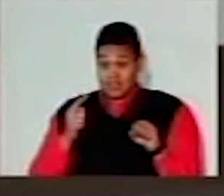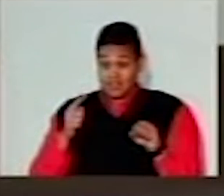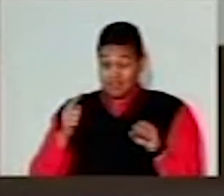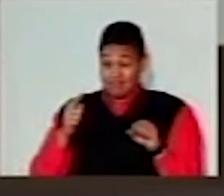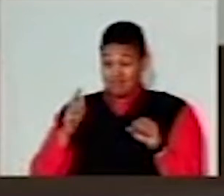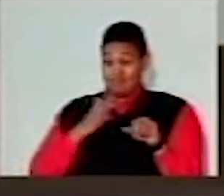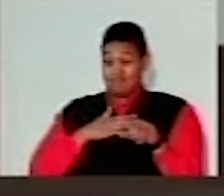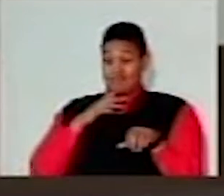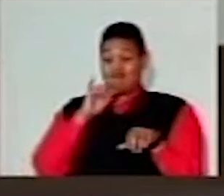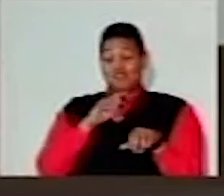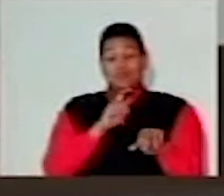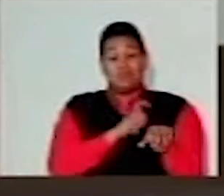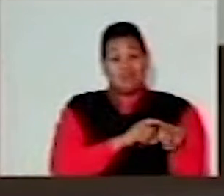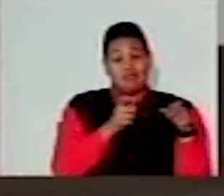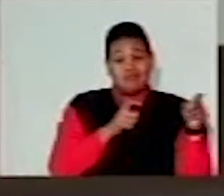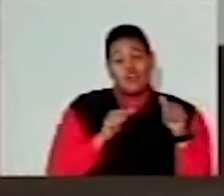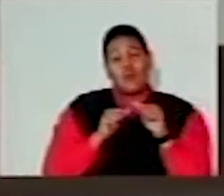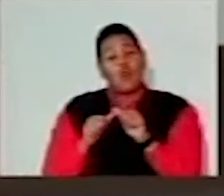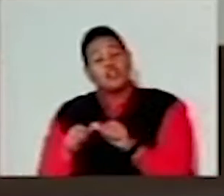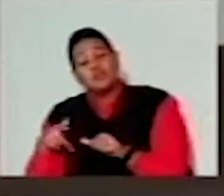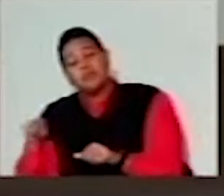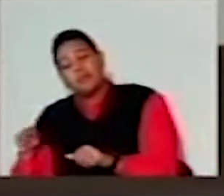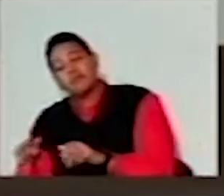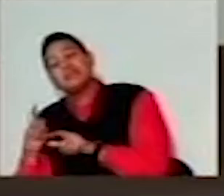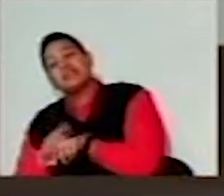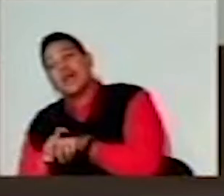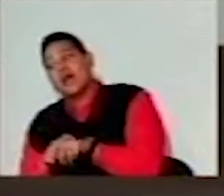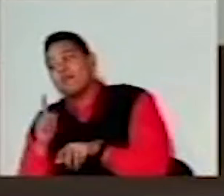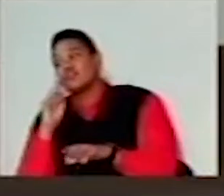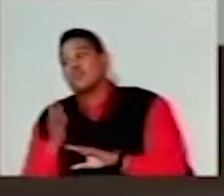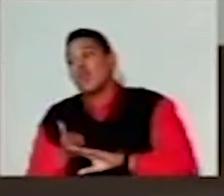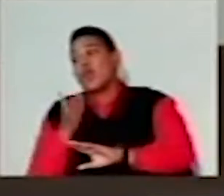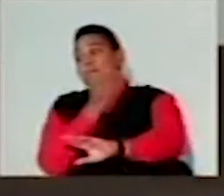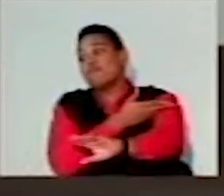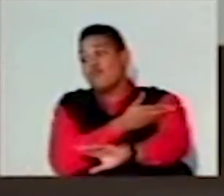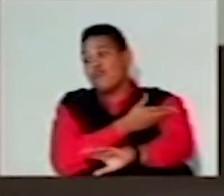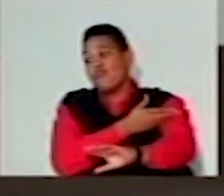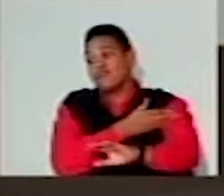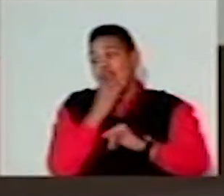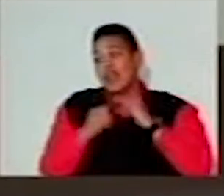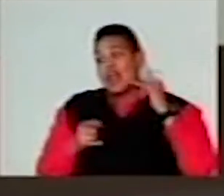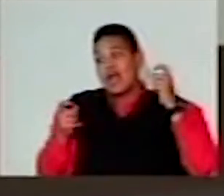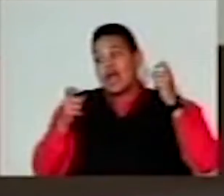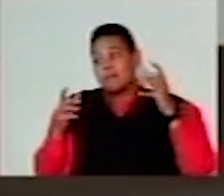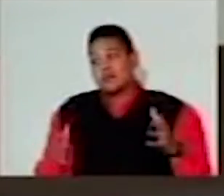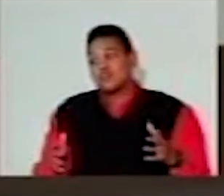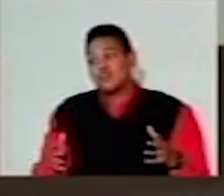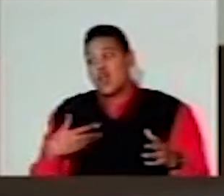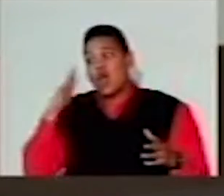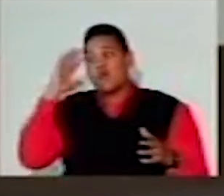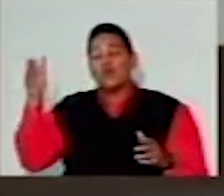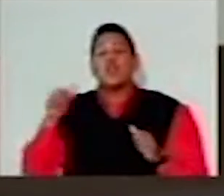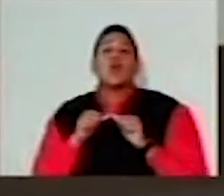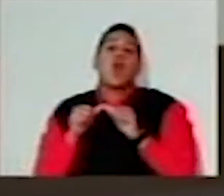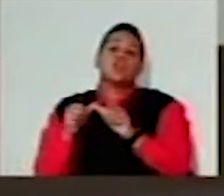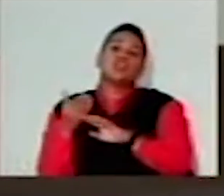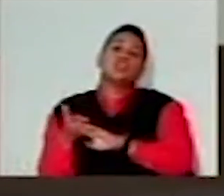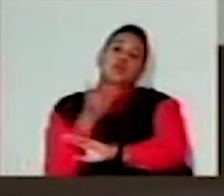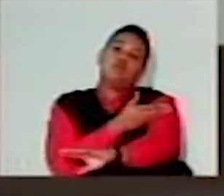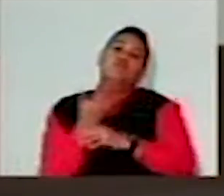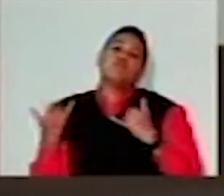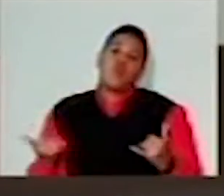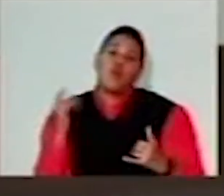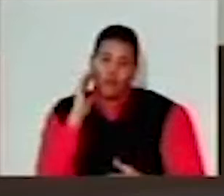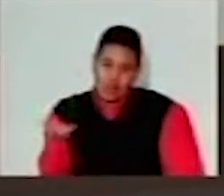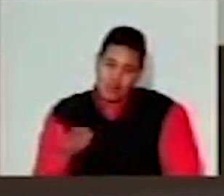administration, continued in the last administration, and should I say improved in the last administration, and which we will continue to improve.